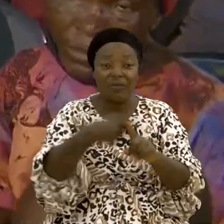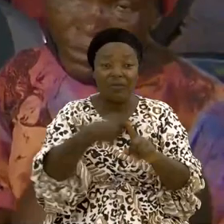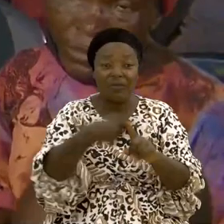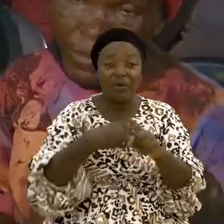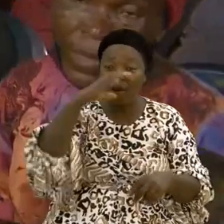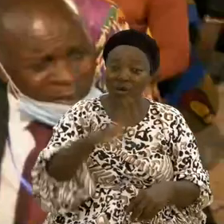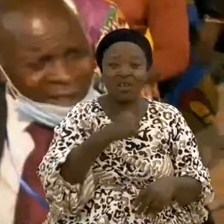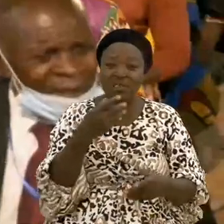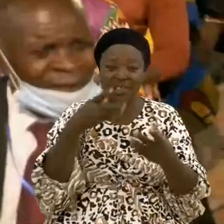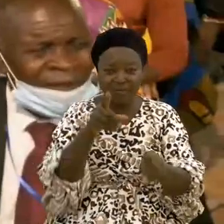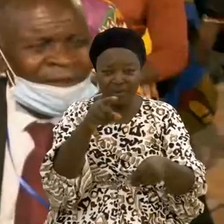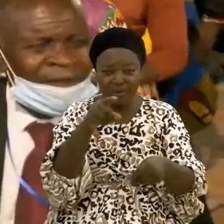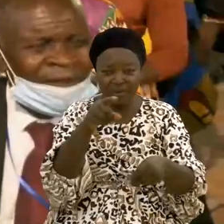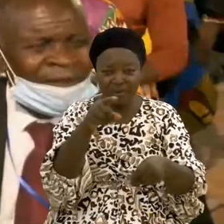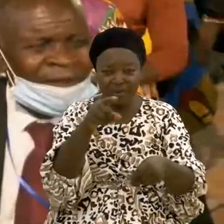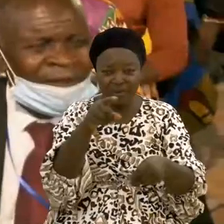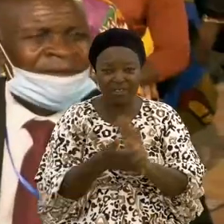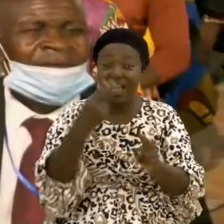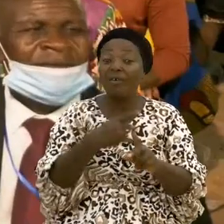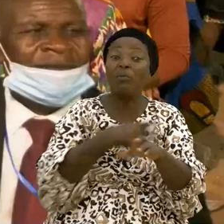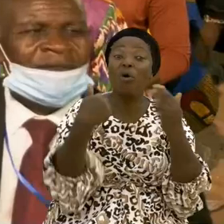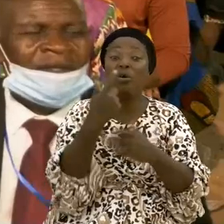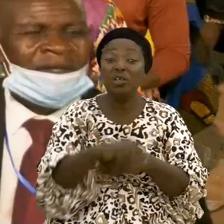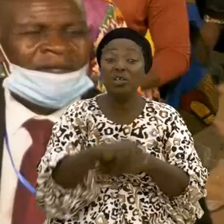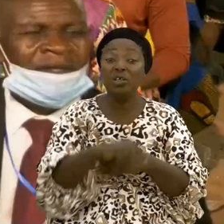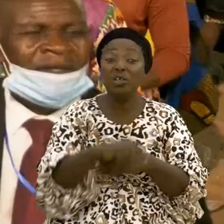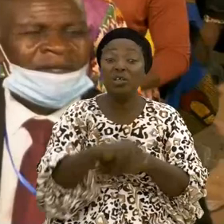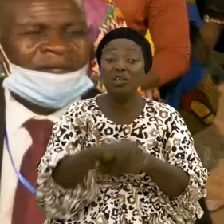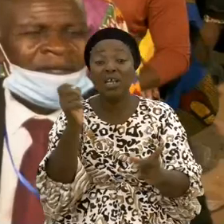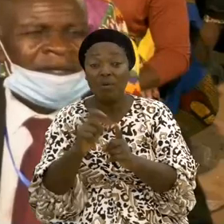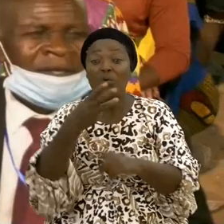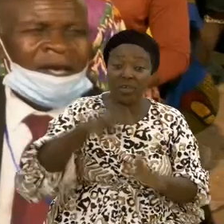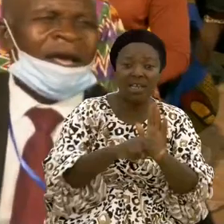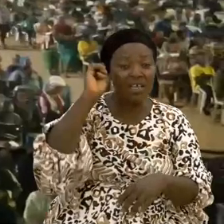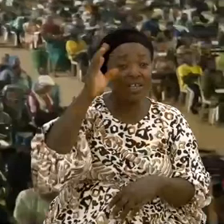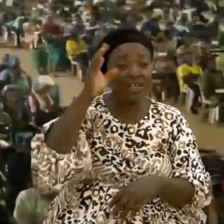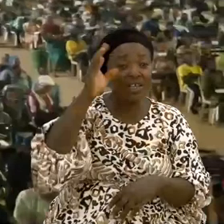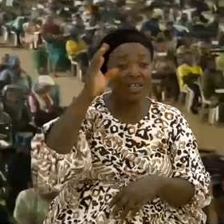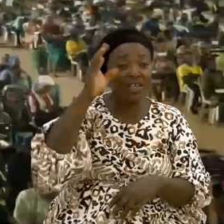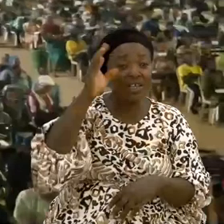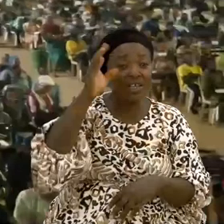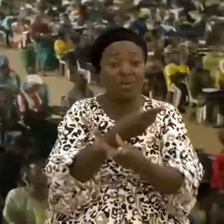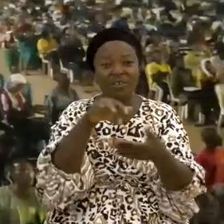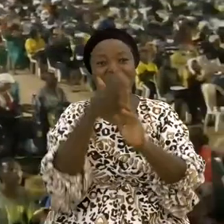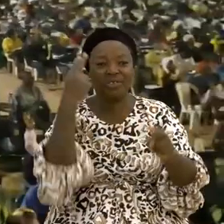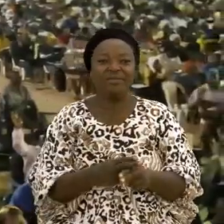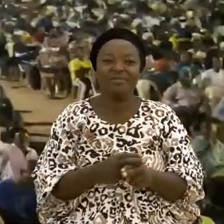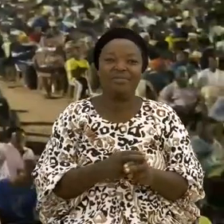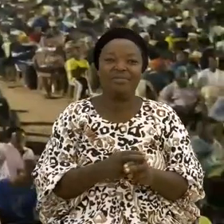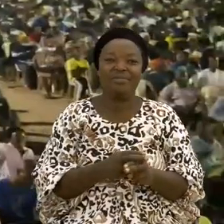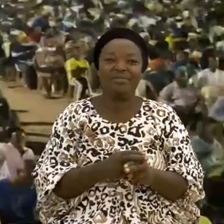will deliver you. And from all their threats, he will deliver you in Jesus' name.